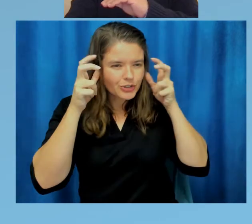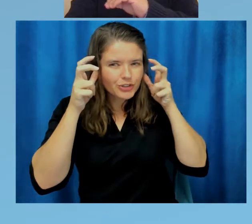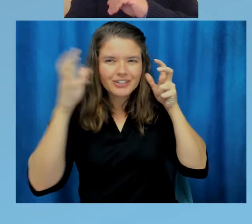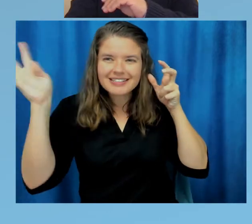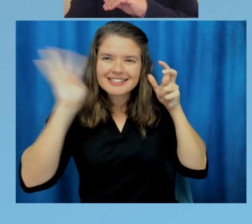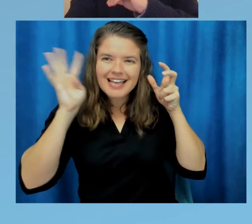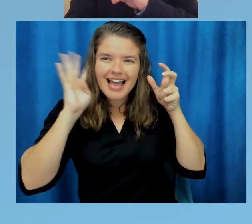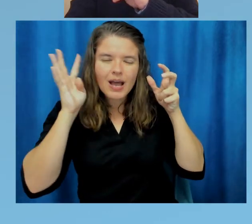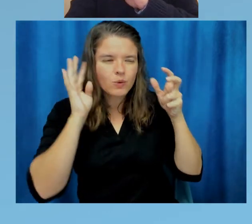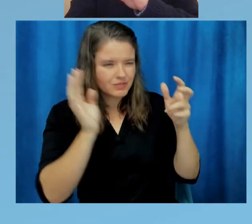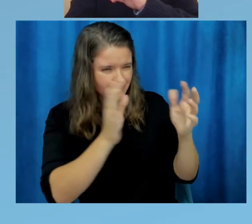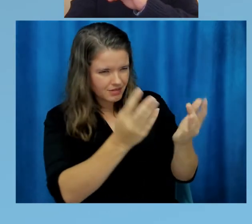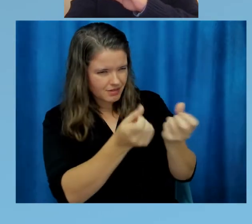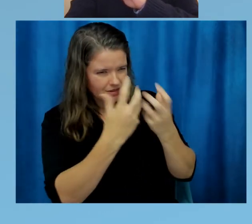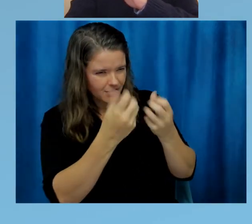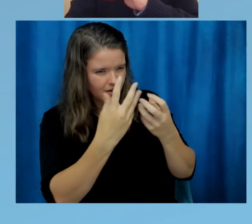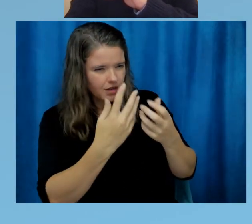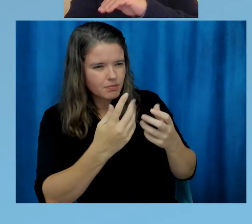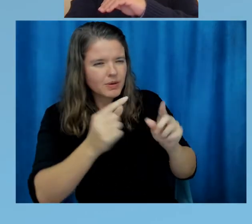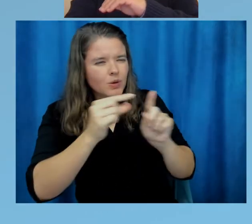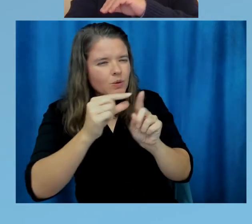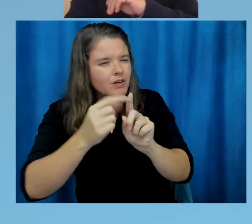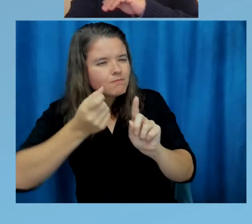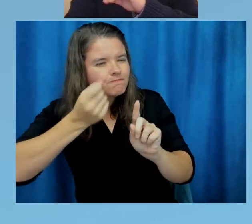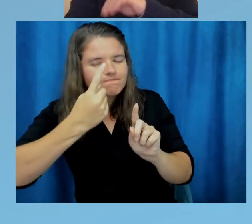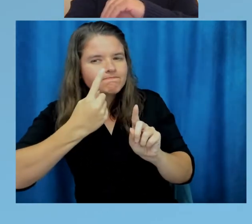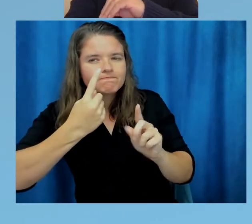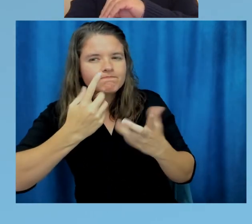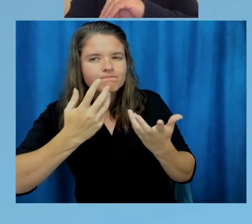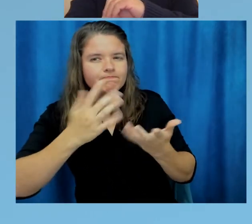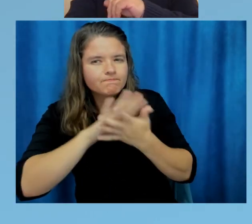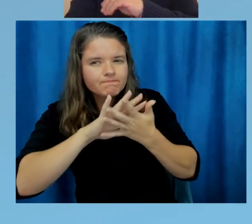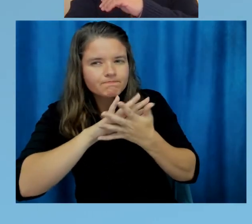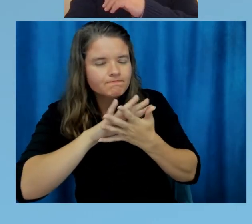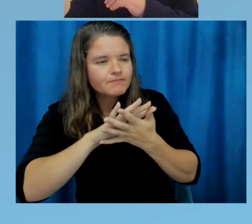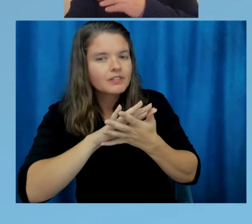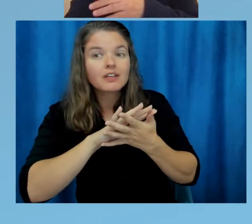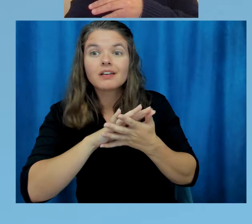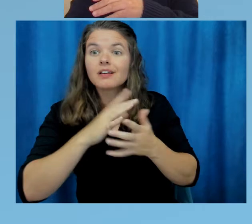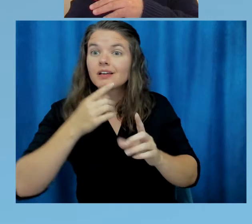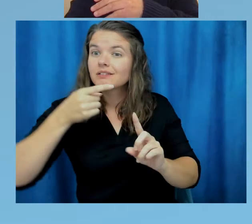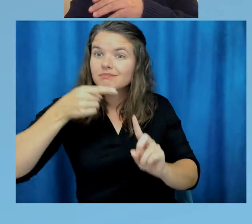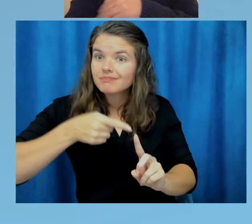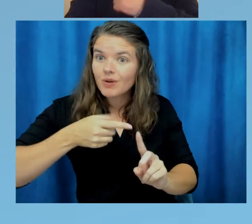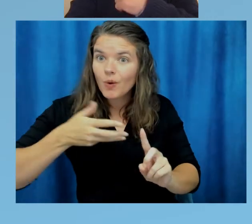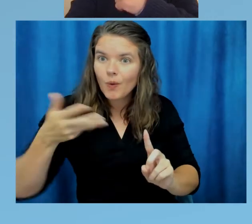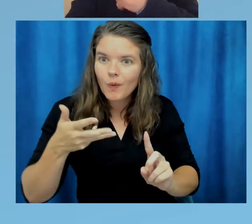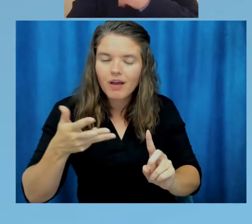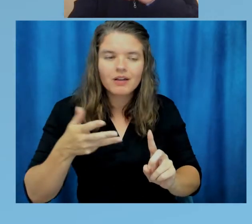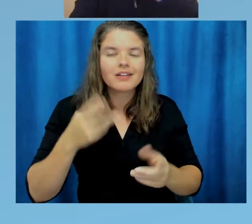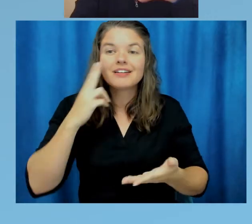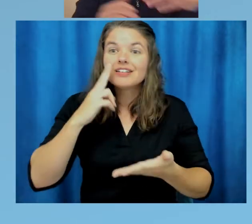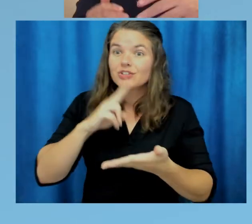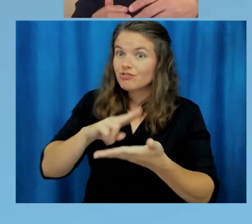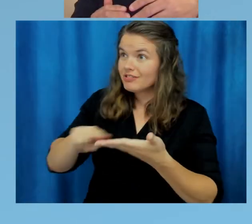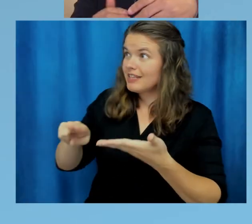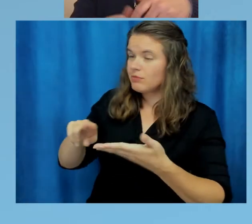hear her, but I couldn't quite understand what she was saying to me. And what the issue was is